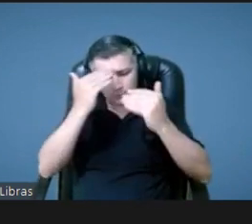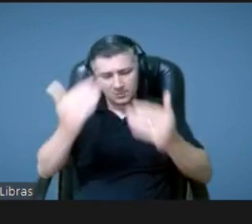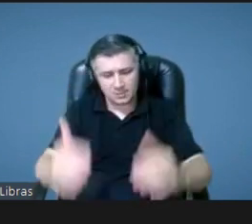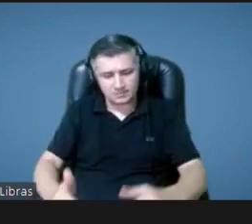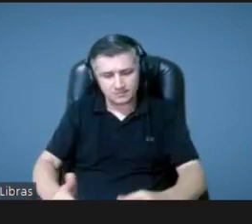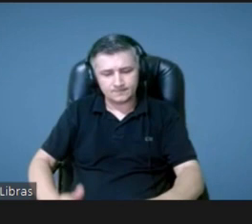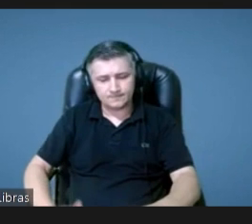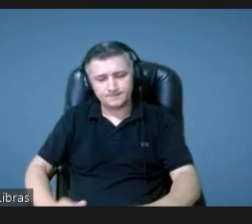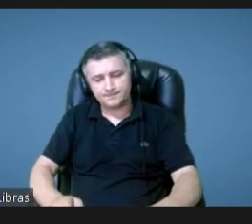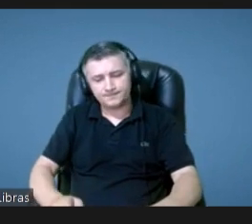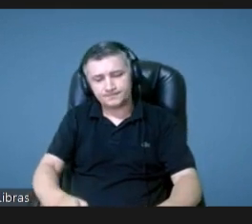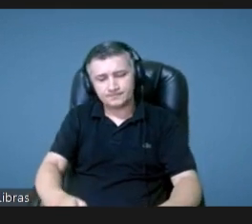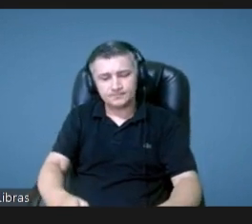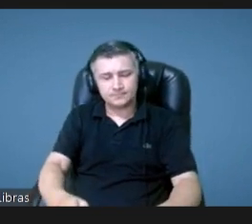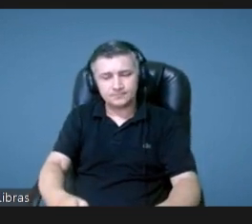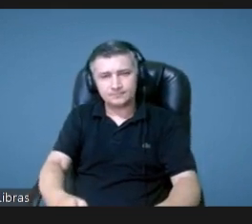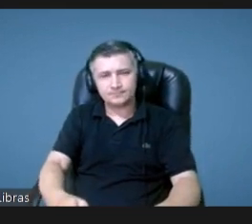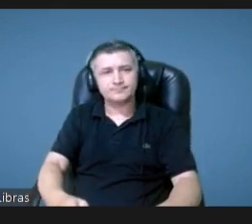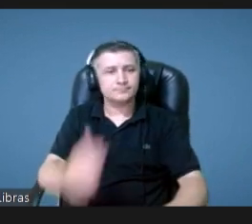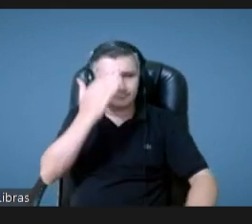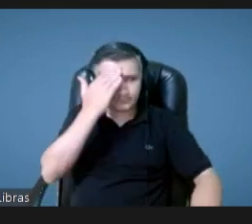can execute on the pipeline?